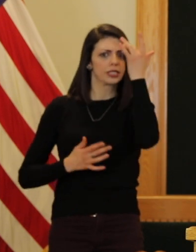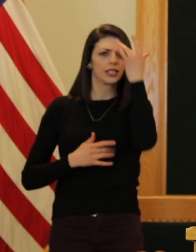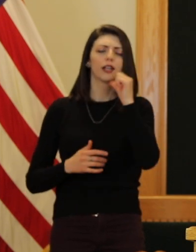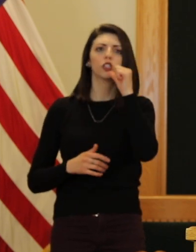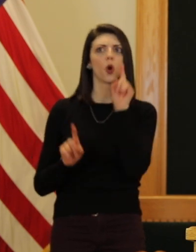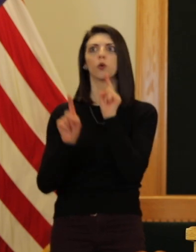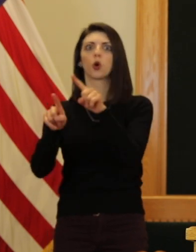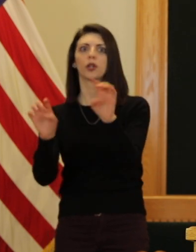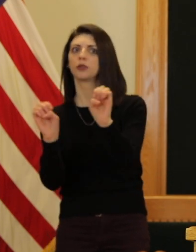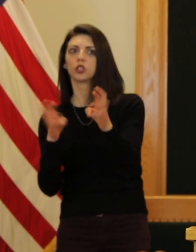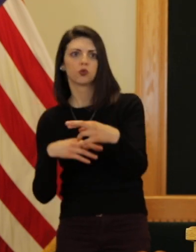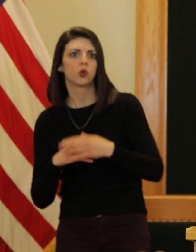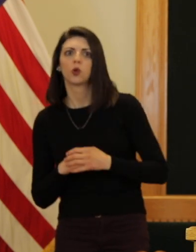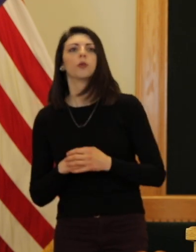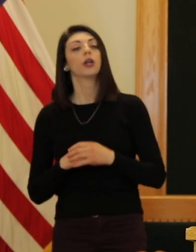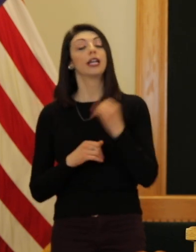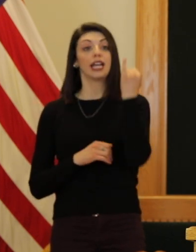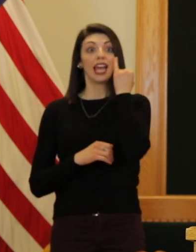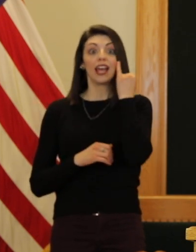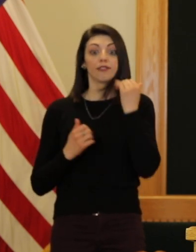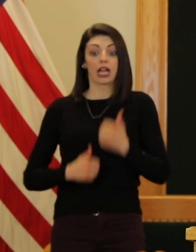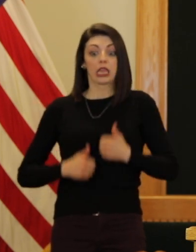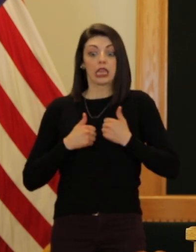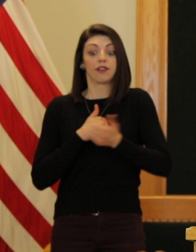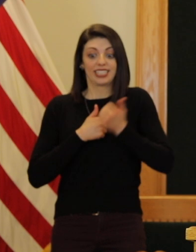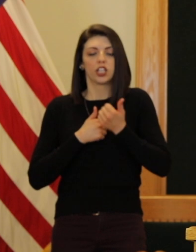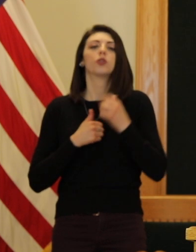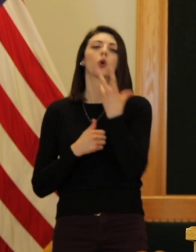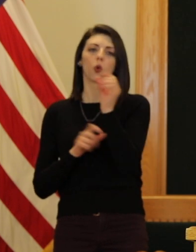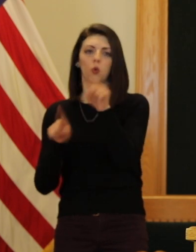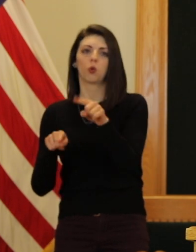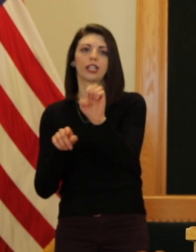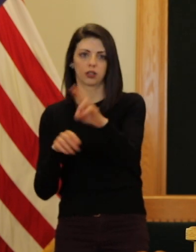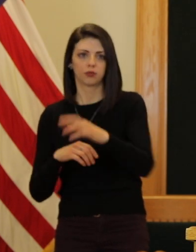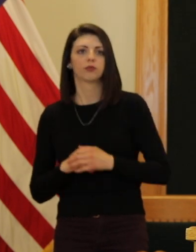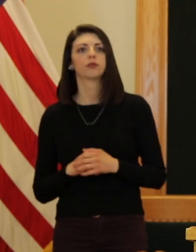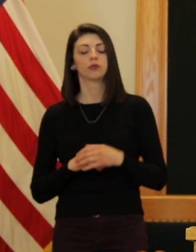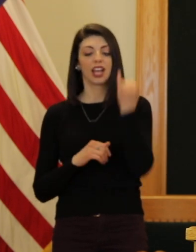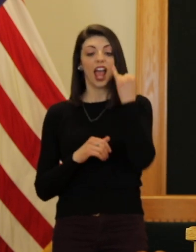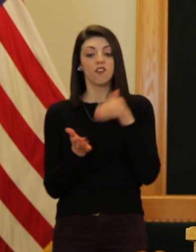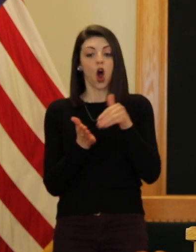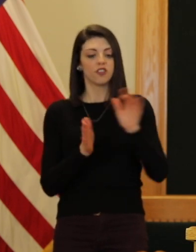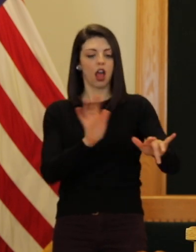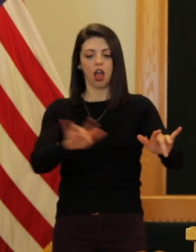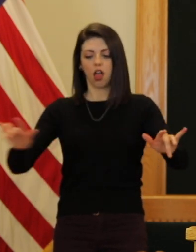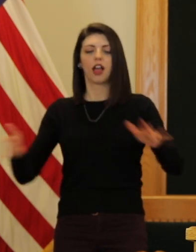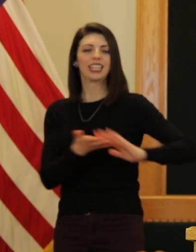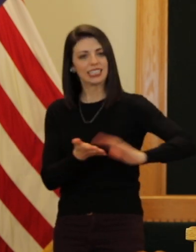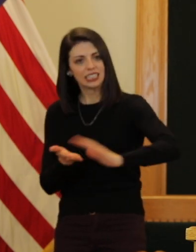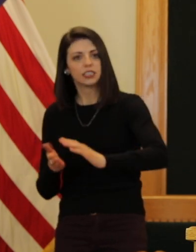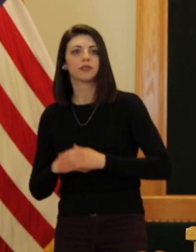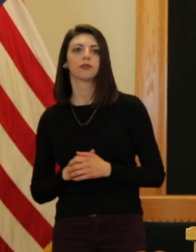life-threatening conditions. Clean and disinfect frequently touched objects and surfaces. Symptoms of COVID-19